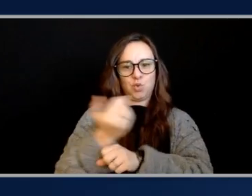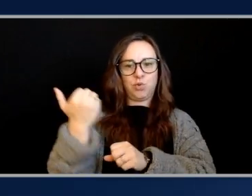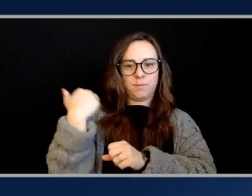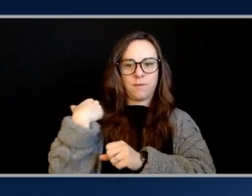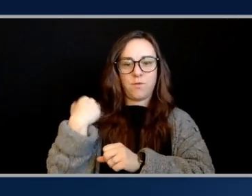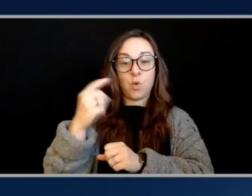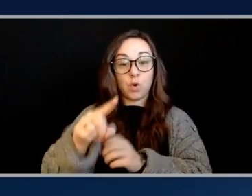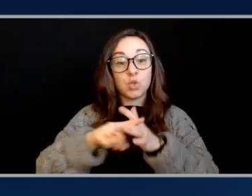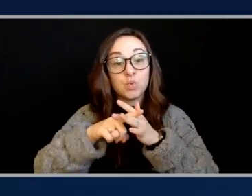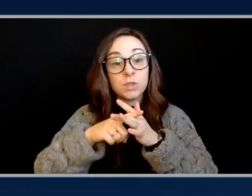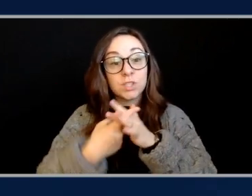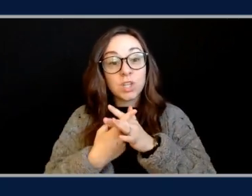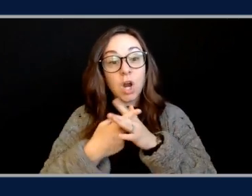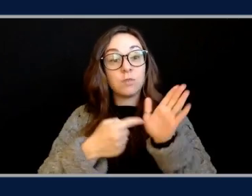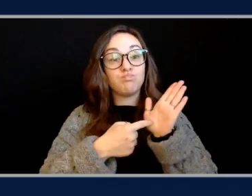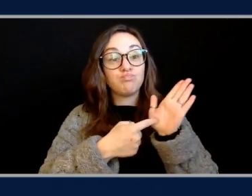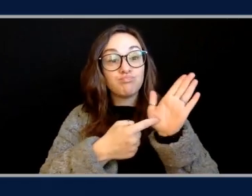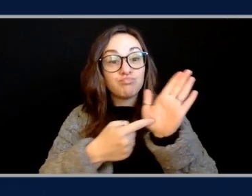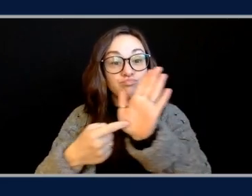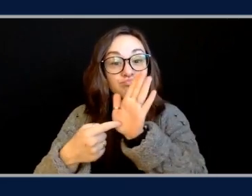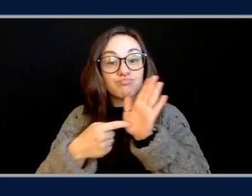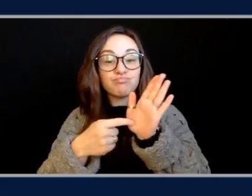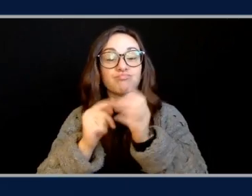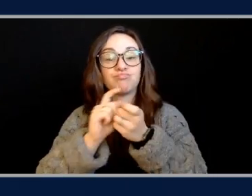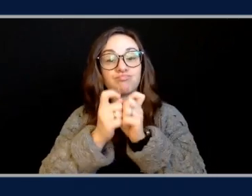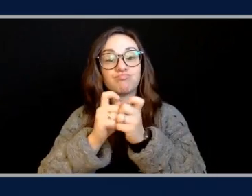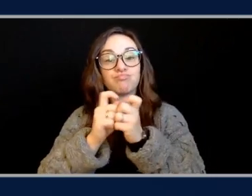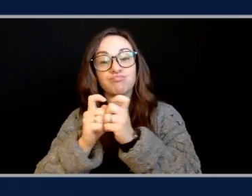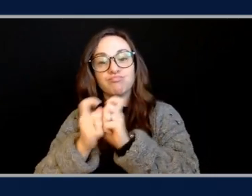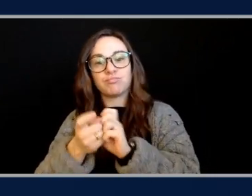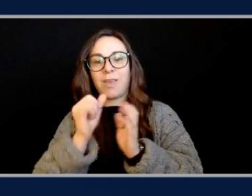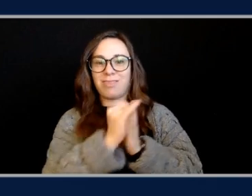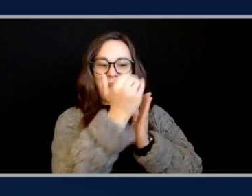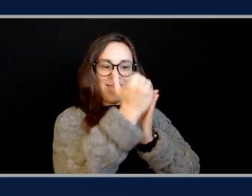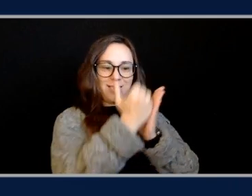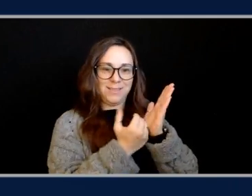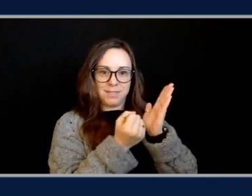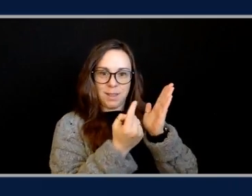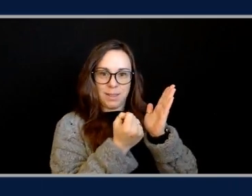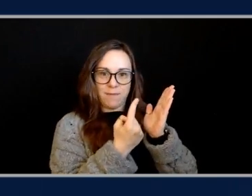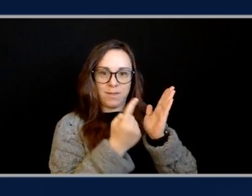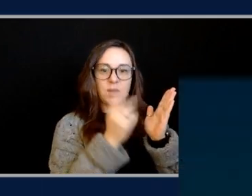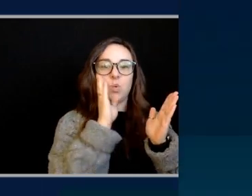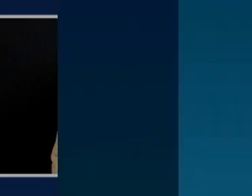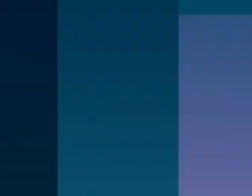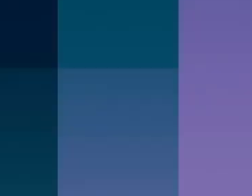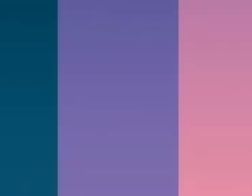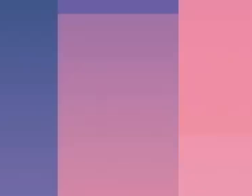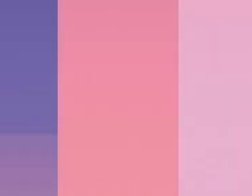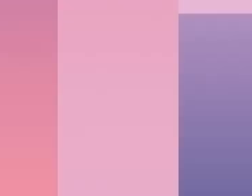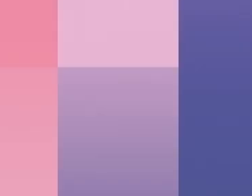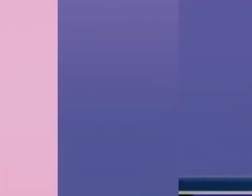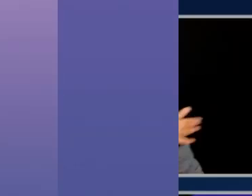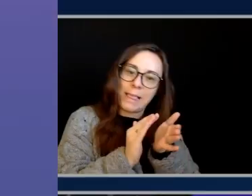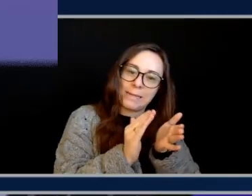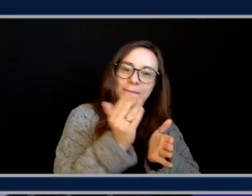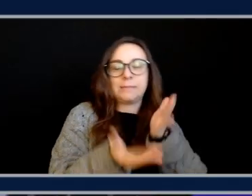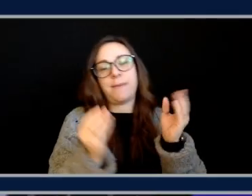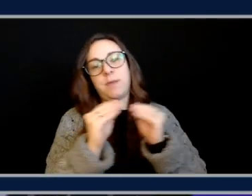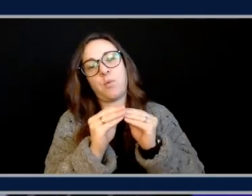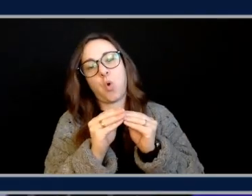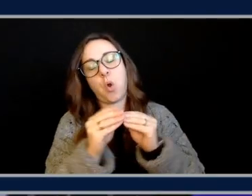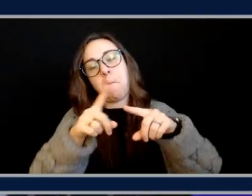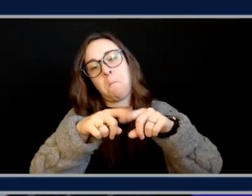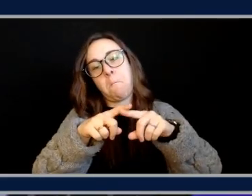start walking through here and make changes, that list of those 11 down there will change, maybe expand or contract as you do this. So you see the list and you're